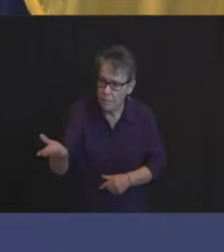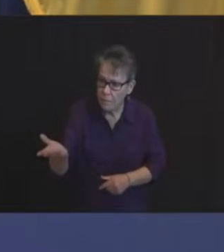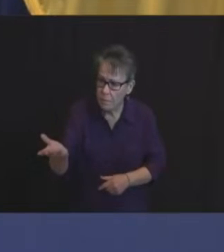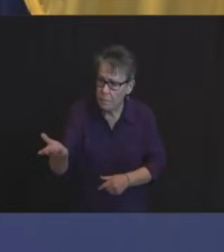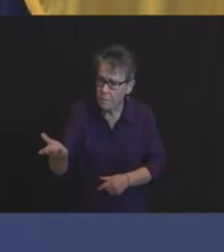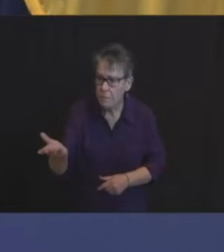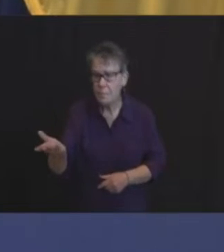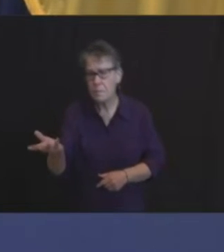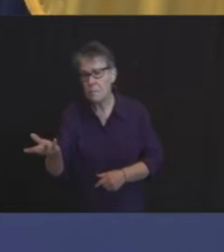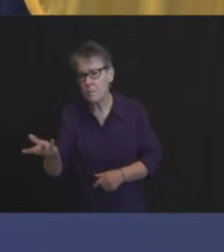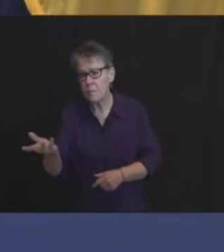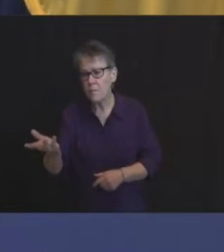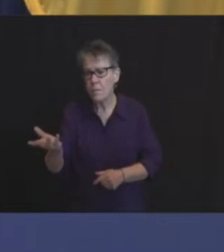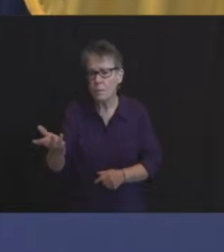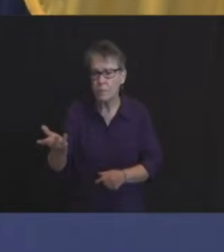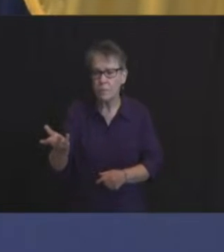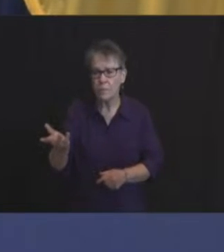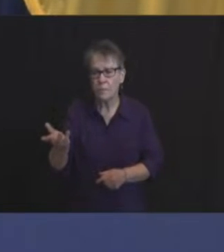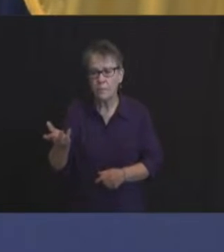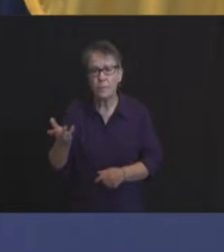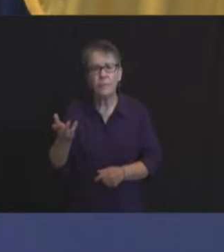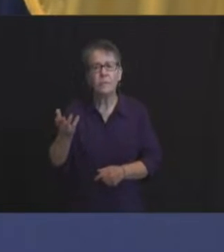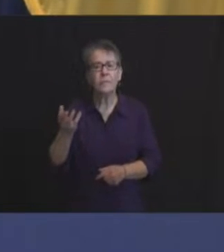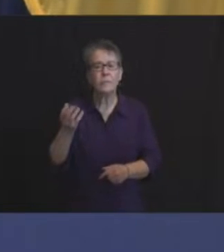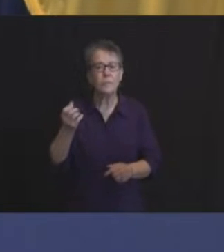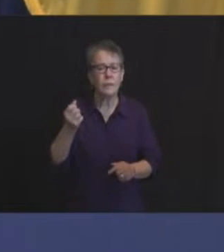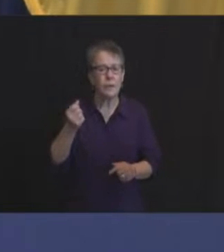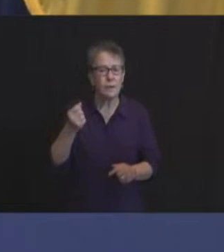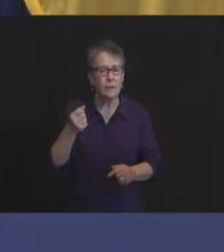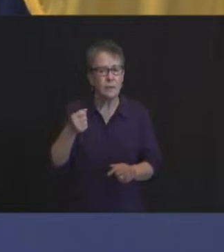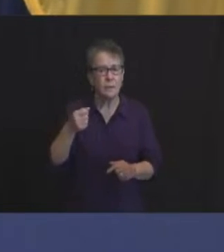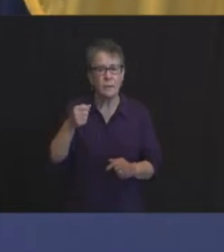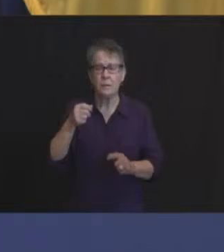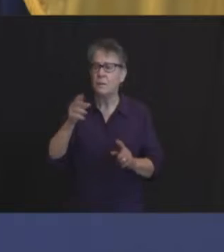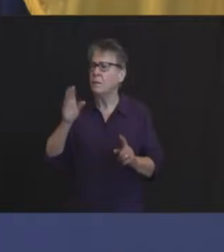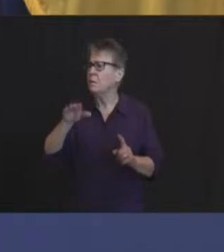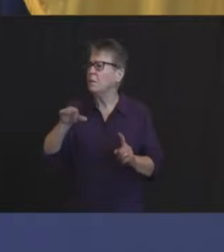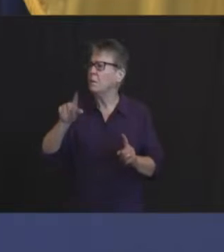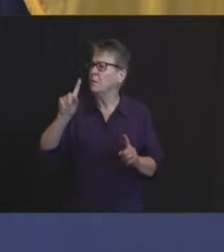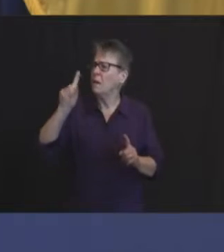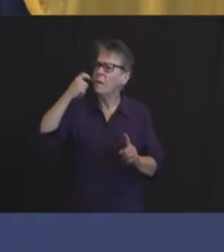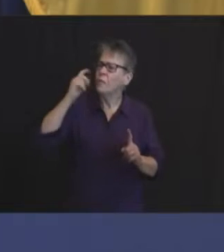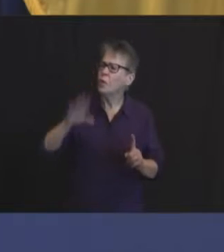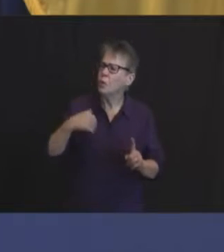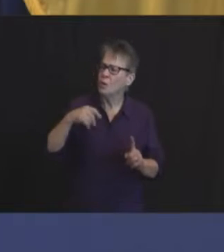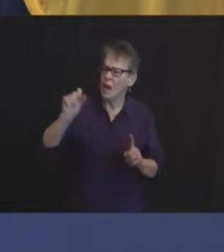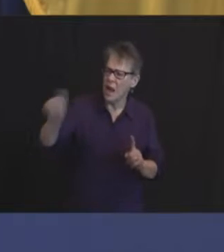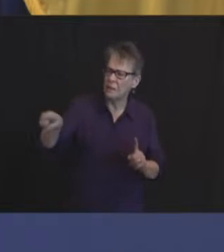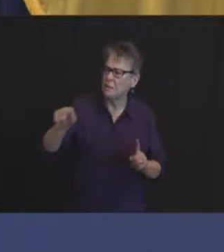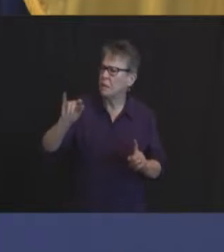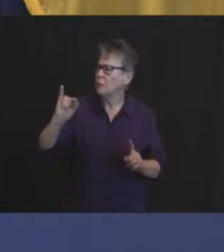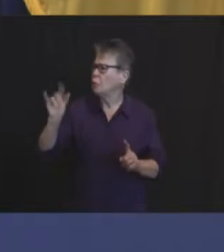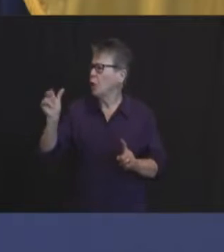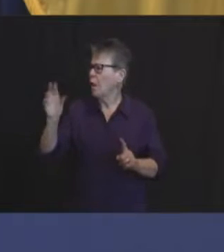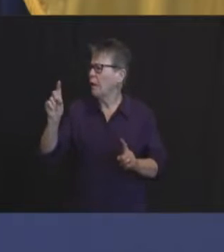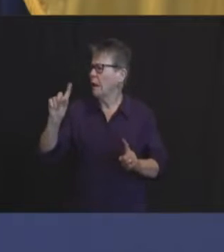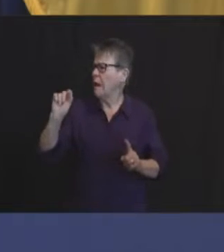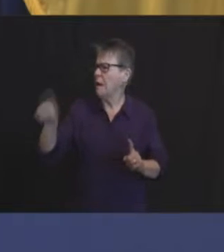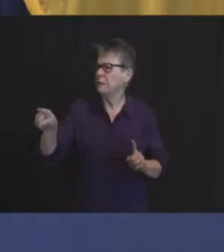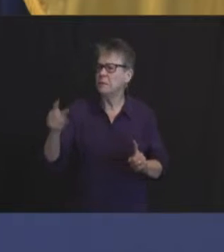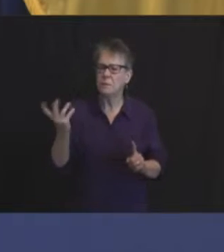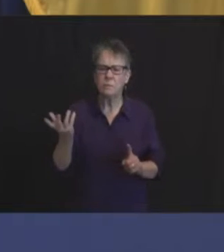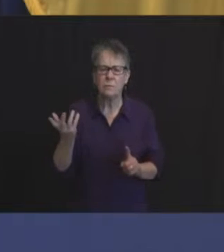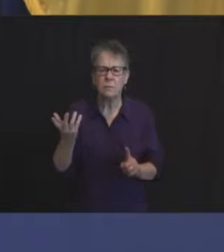For the governor and Jared Maples, after last week's breach of the Capitol, do you think there is sufficient security at the State House and surrounding the